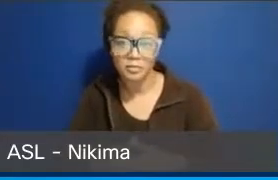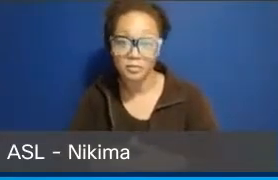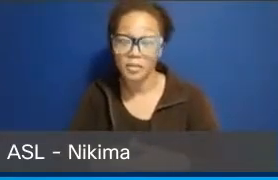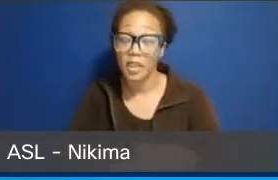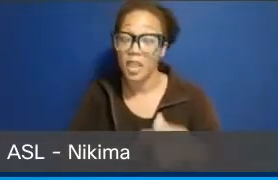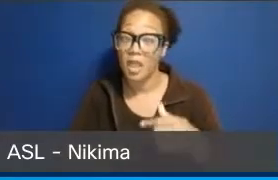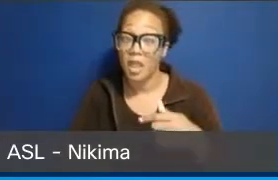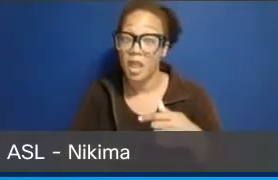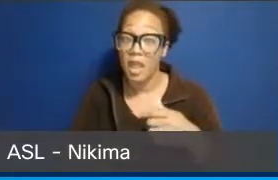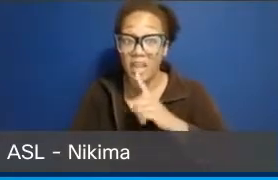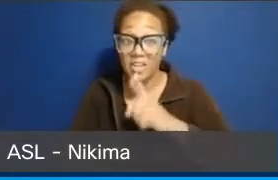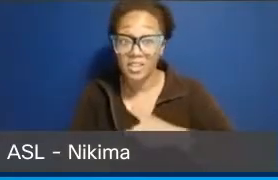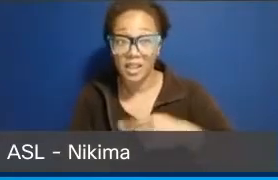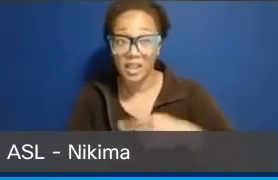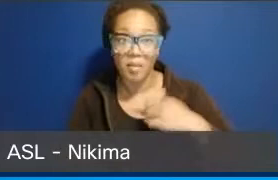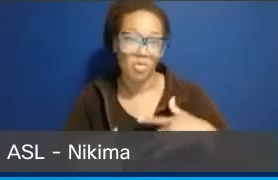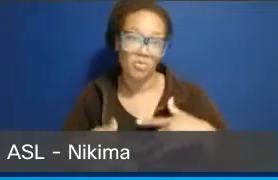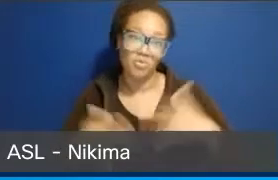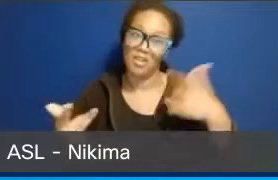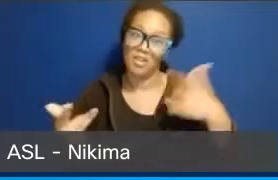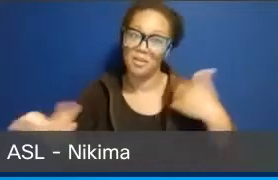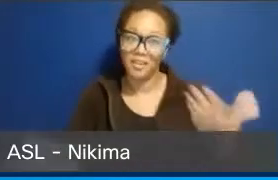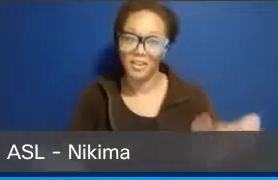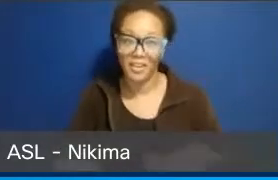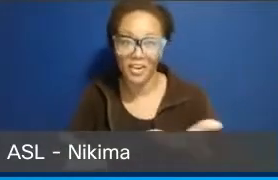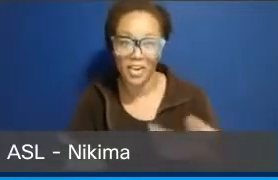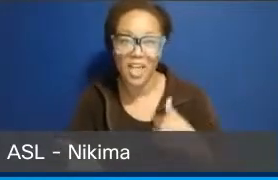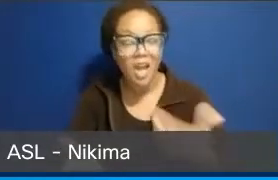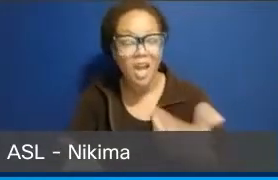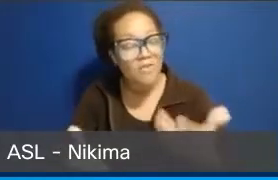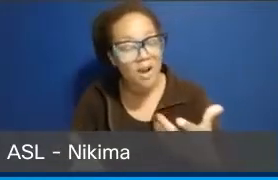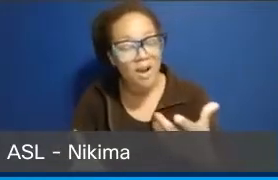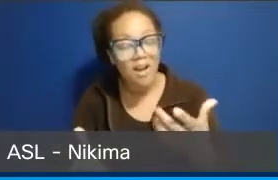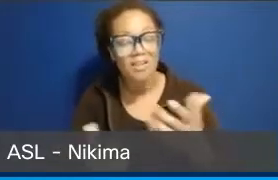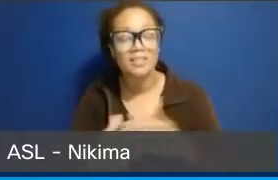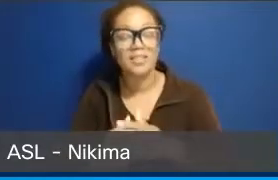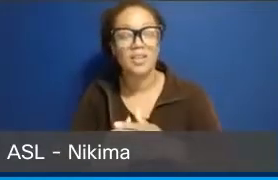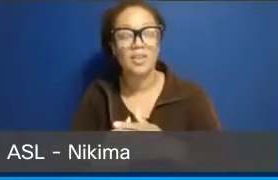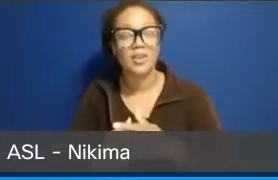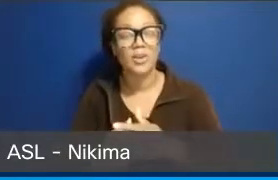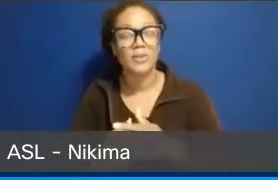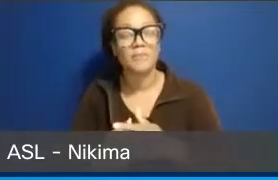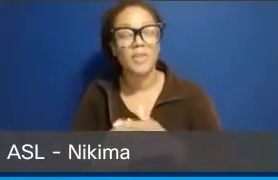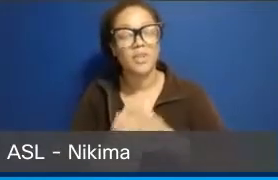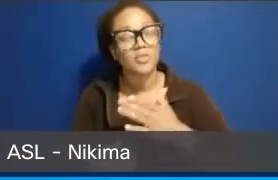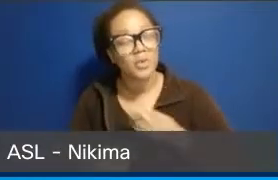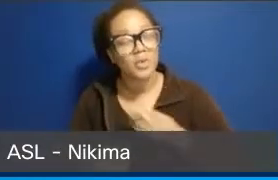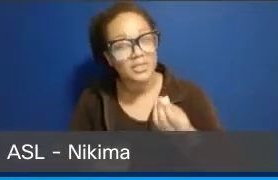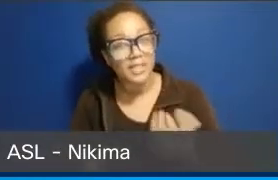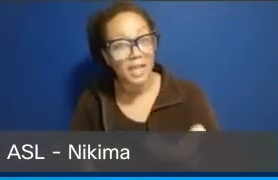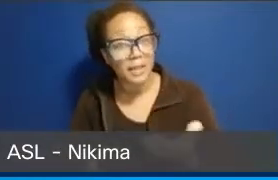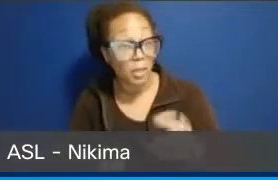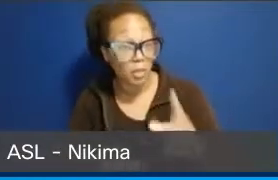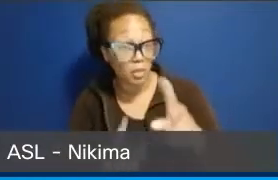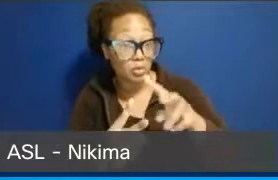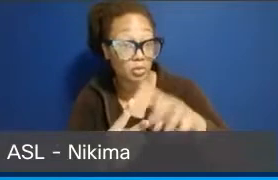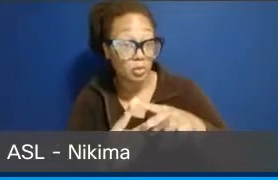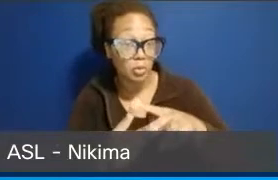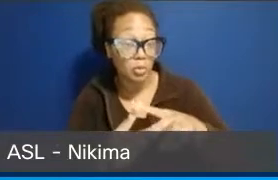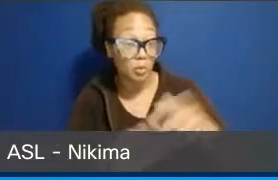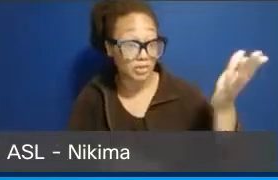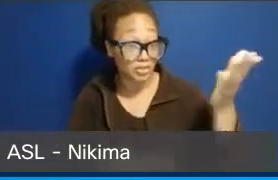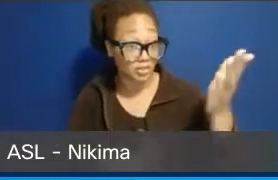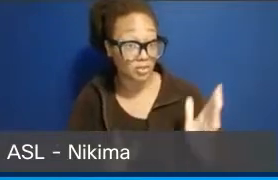I'm actually thrilled to be here, and I wanted to say that the two presenters